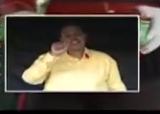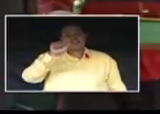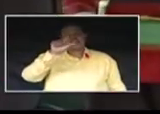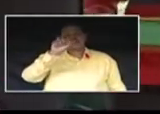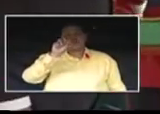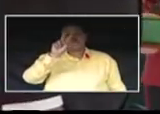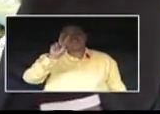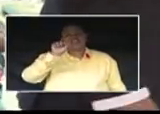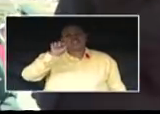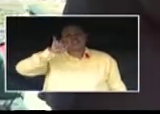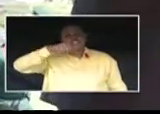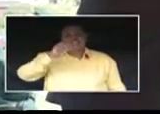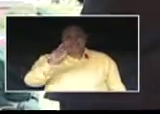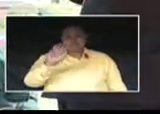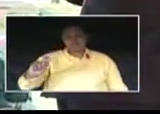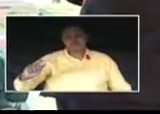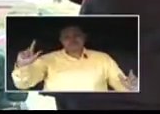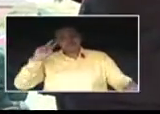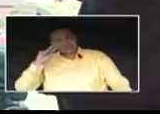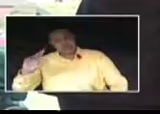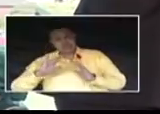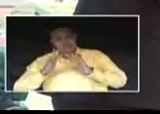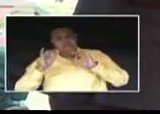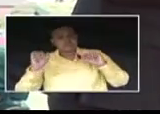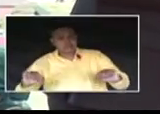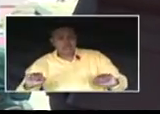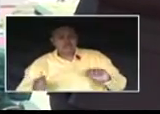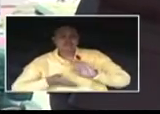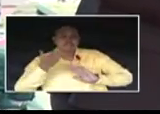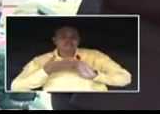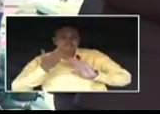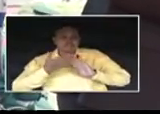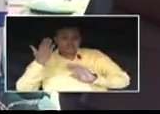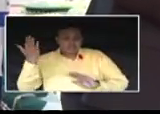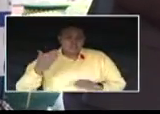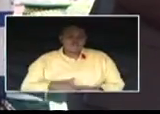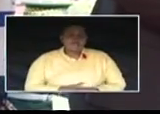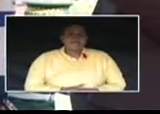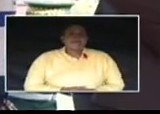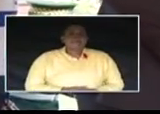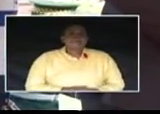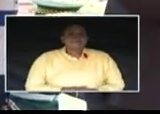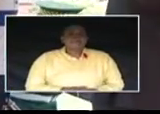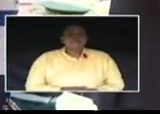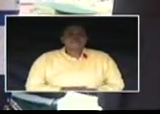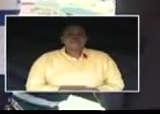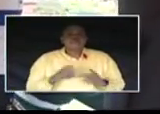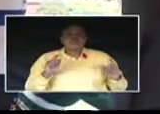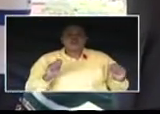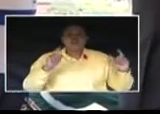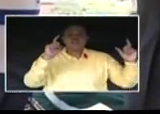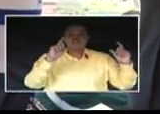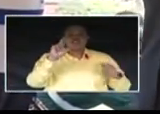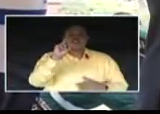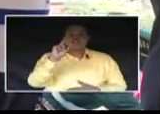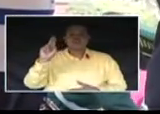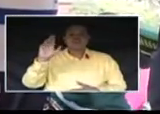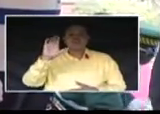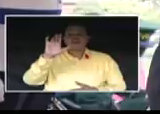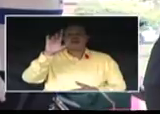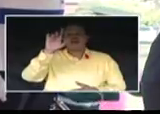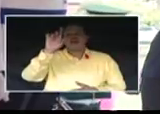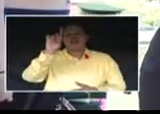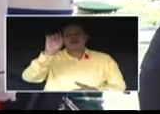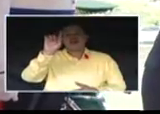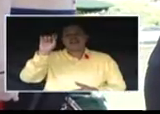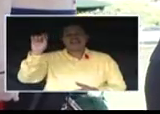jis.gov.jm, where you can watch this morning's proceedings. On screen, we have Dr. Claudette Hall Clark, who